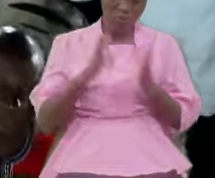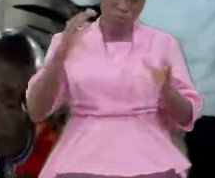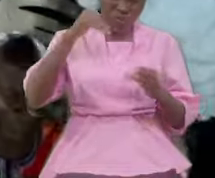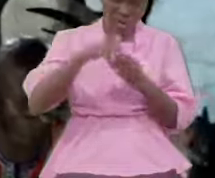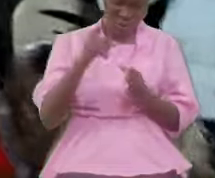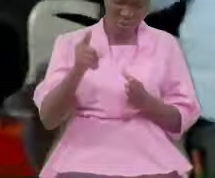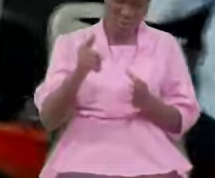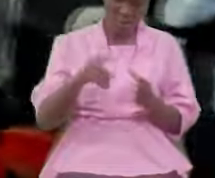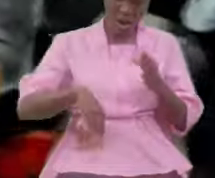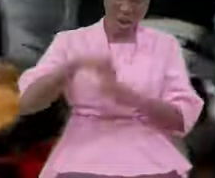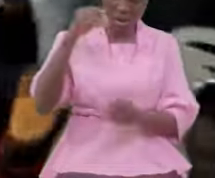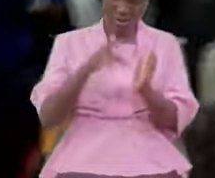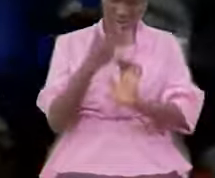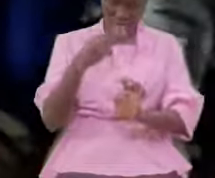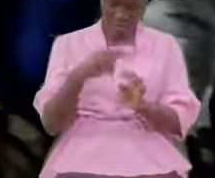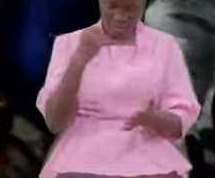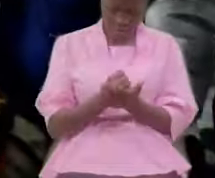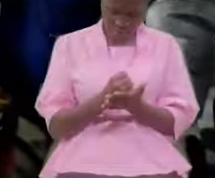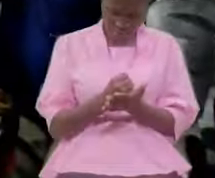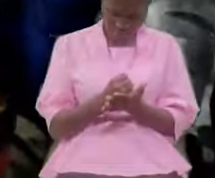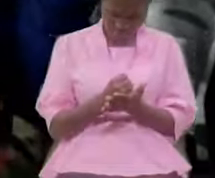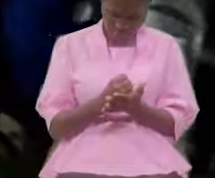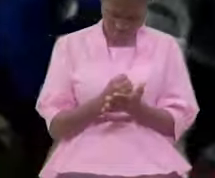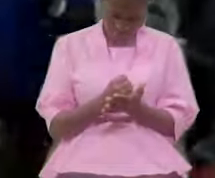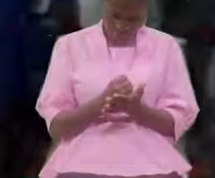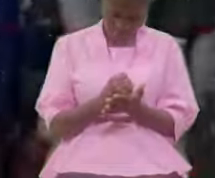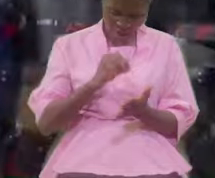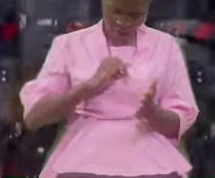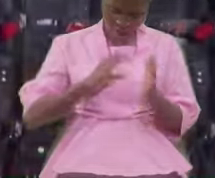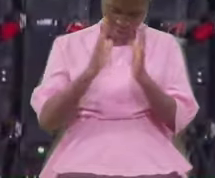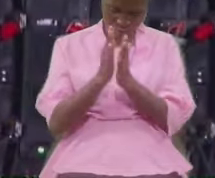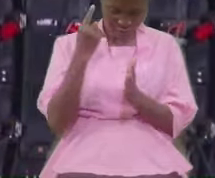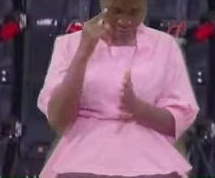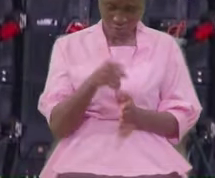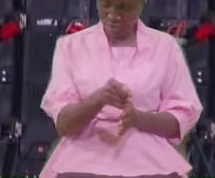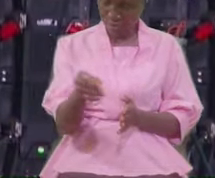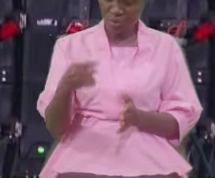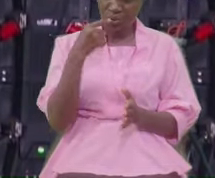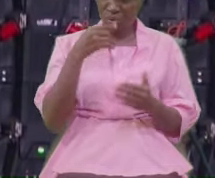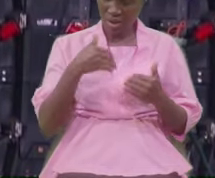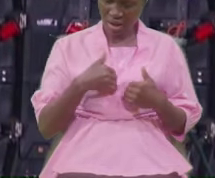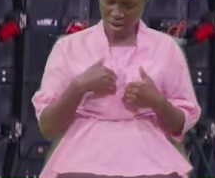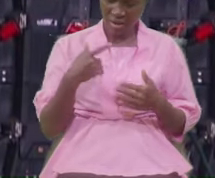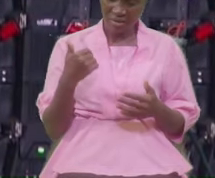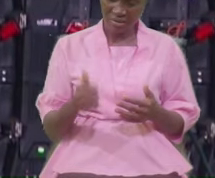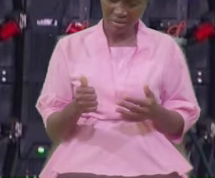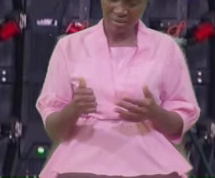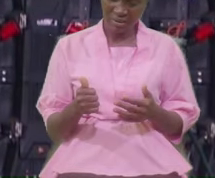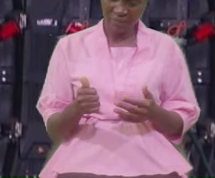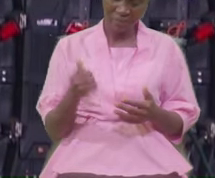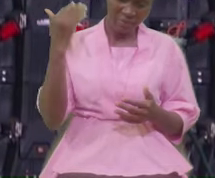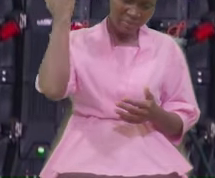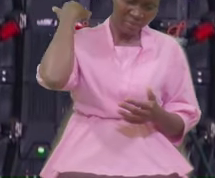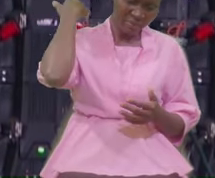ins pangal ni PR for those who have back